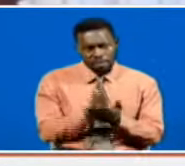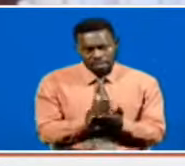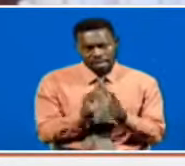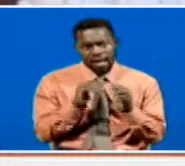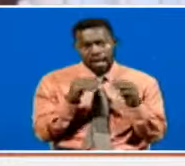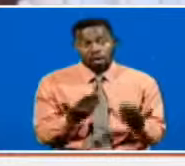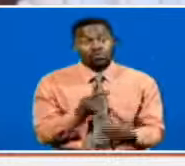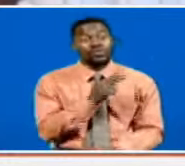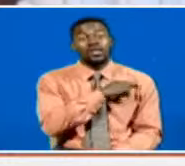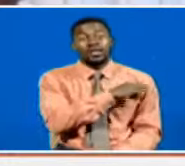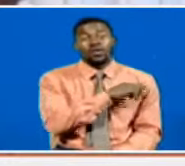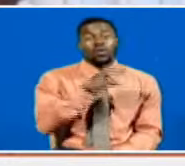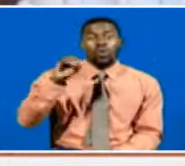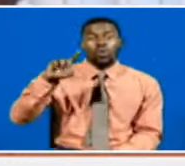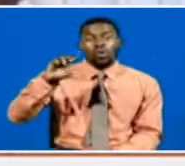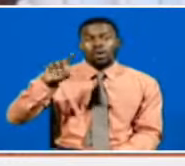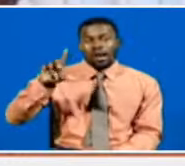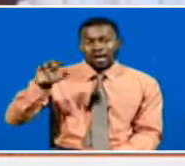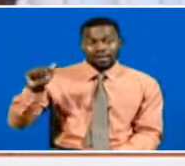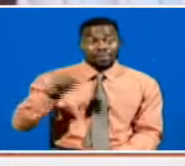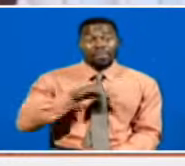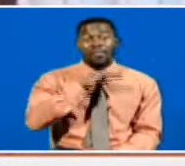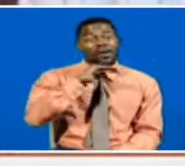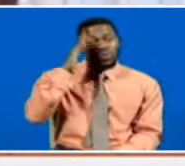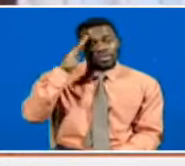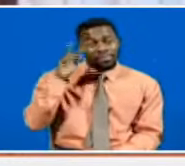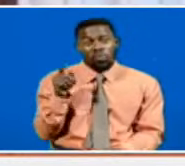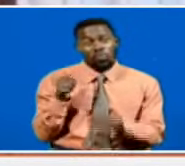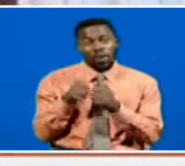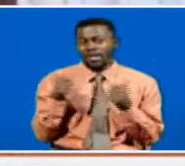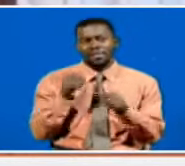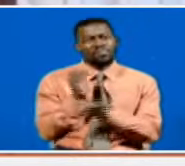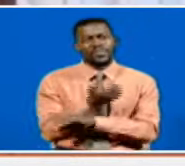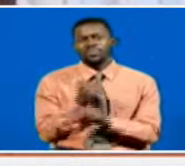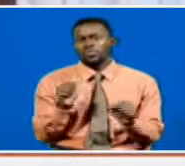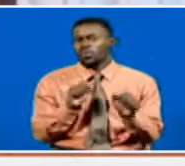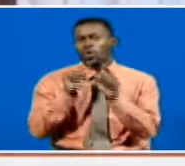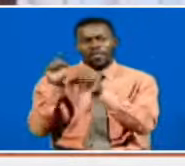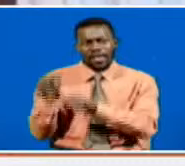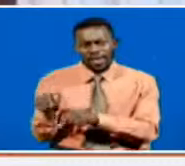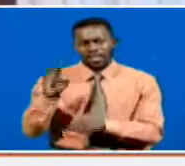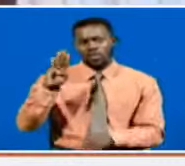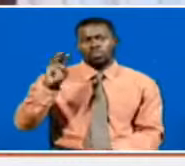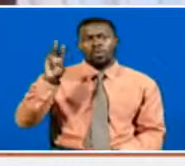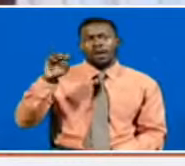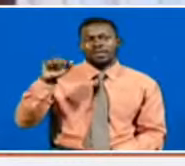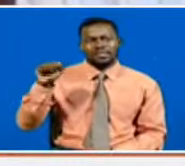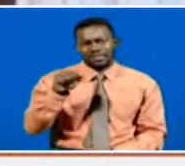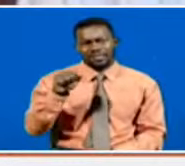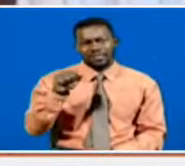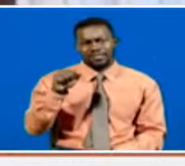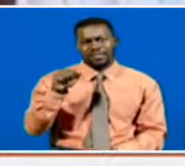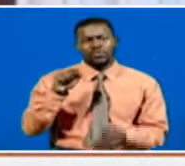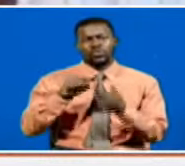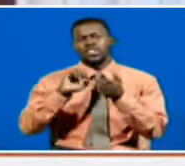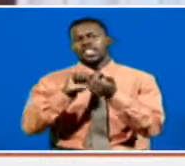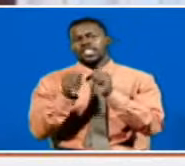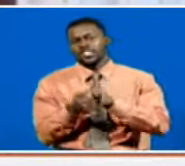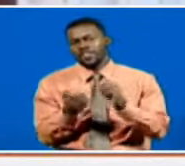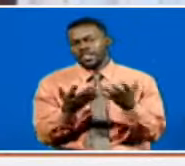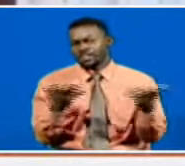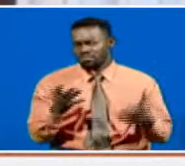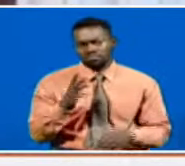General Ogolla, a man he knows, would not have gone to Bomas. And the people